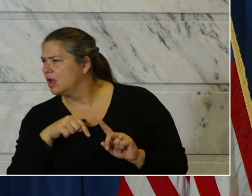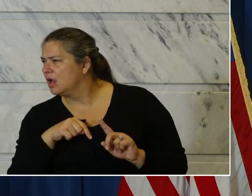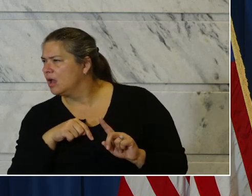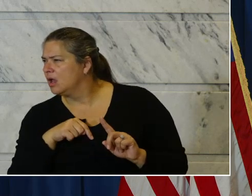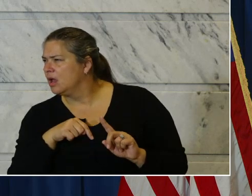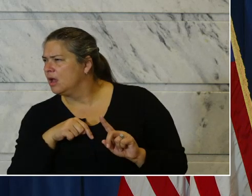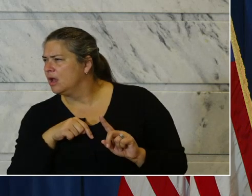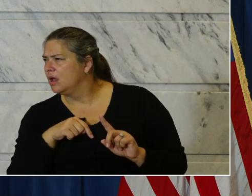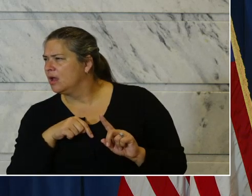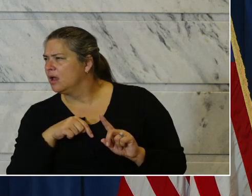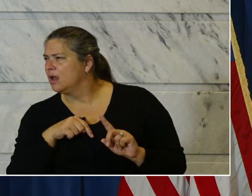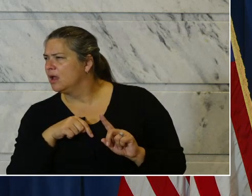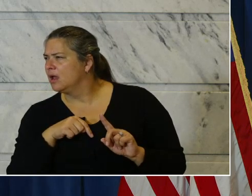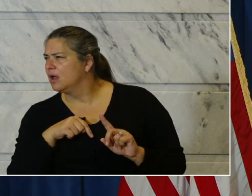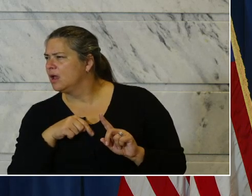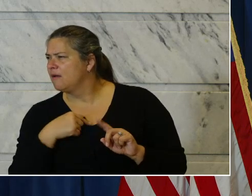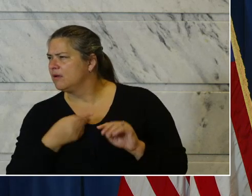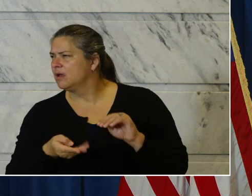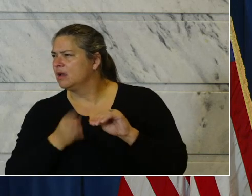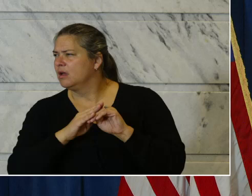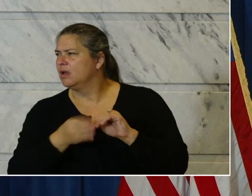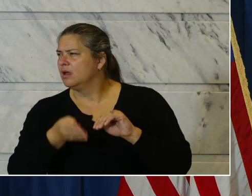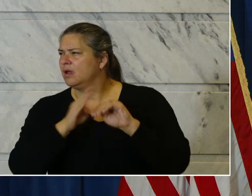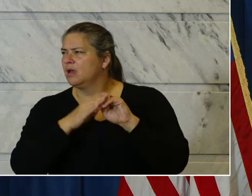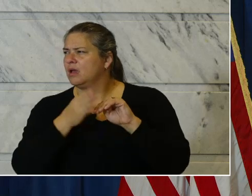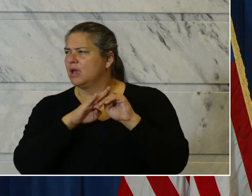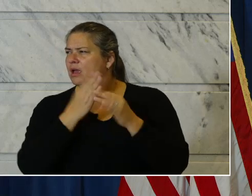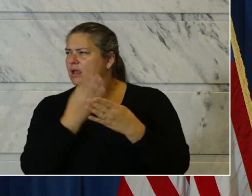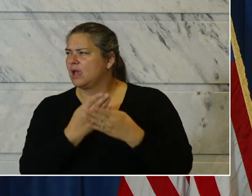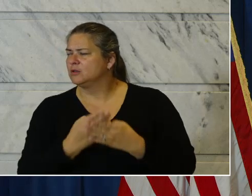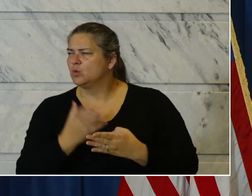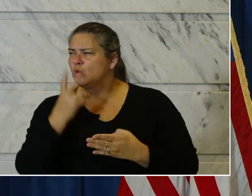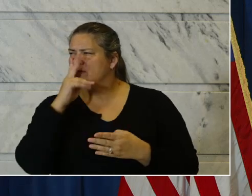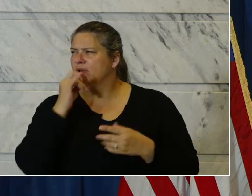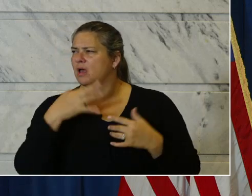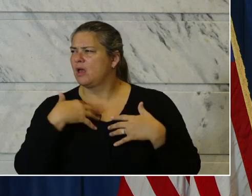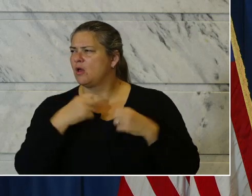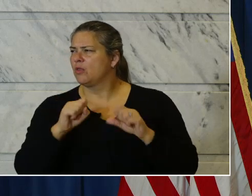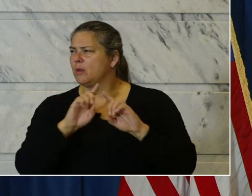significant increase in cases. I'm checking to see if the state health